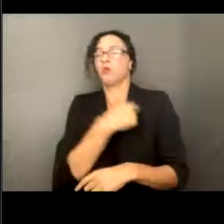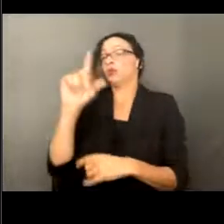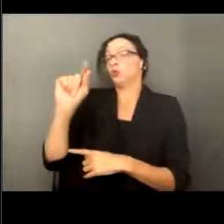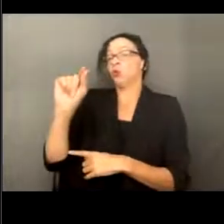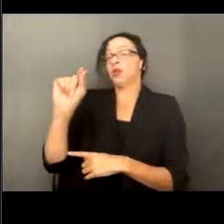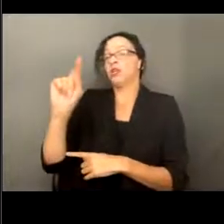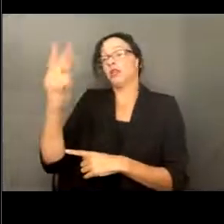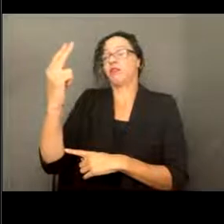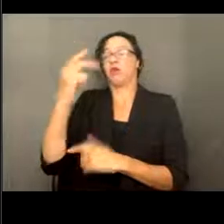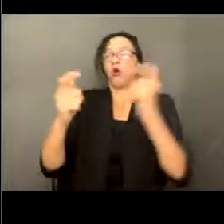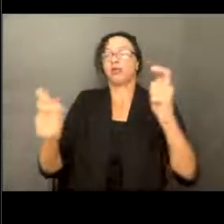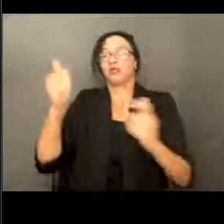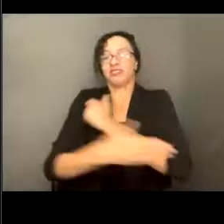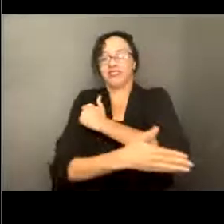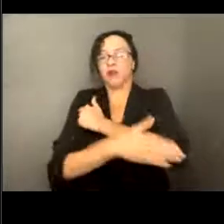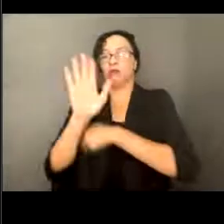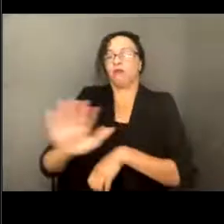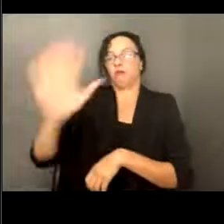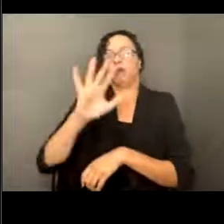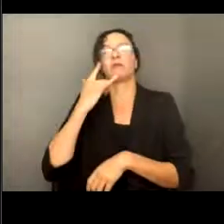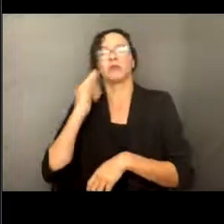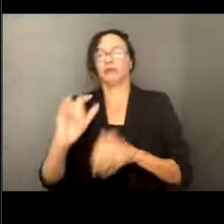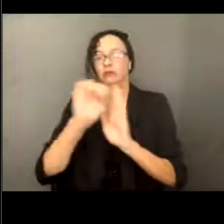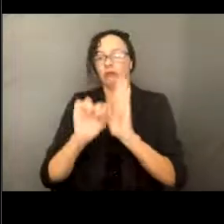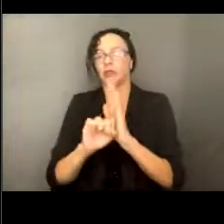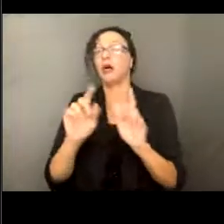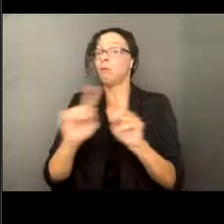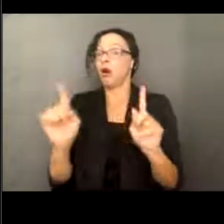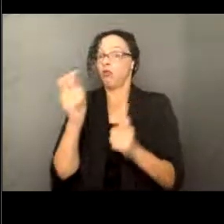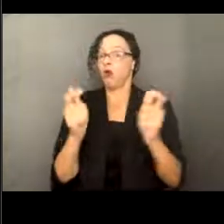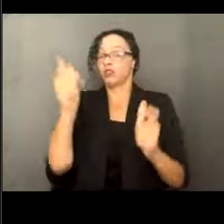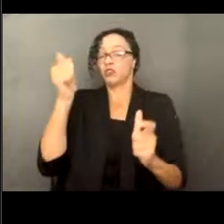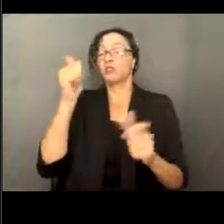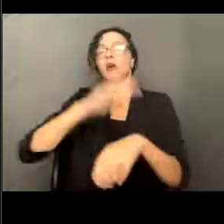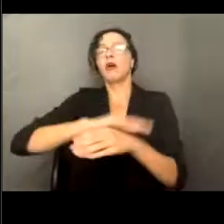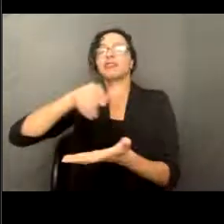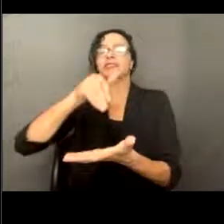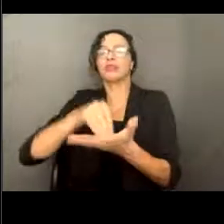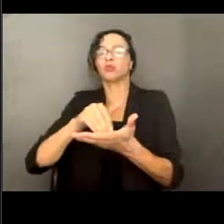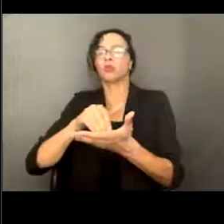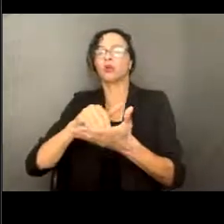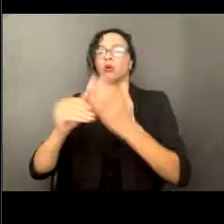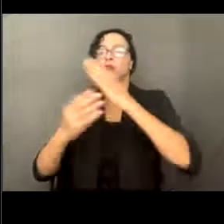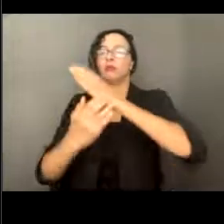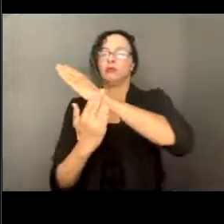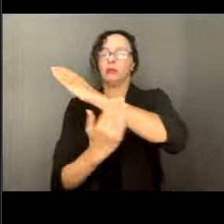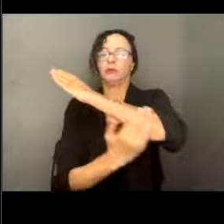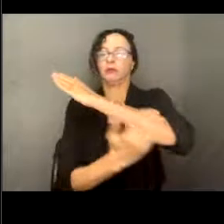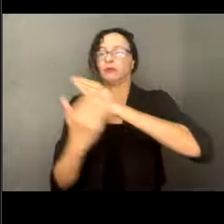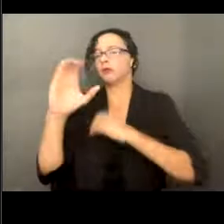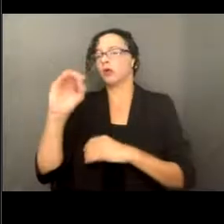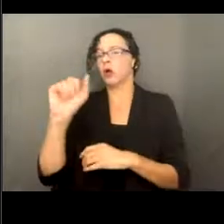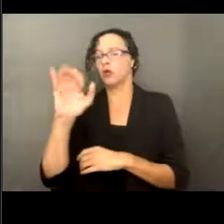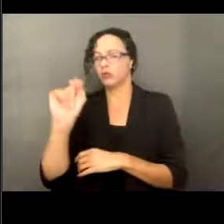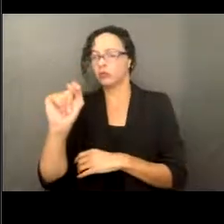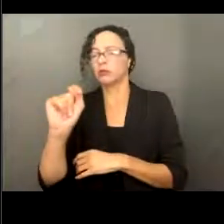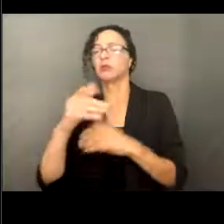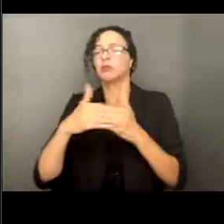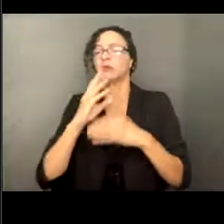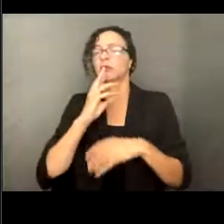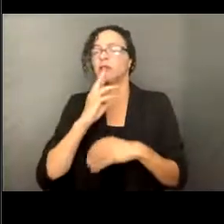state, but the largest on the Central Coast. And we're key to the transportation network of the